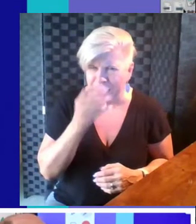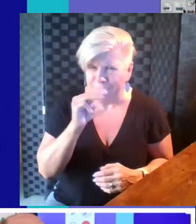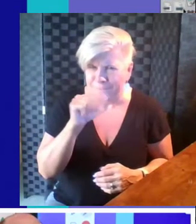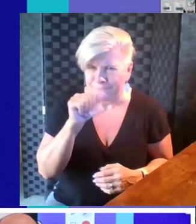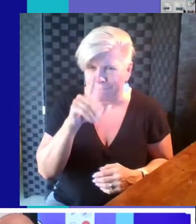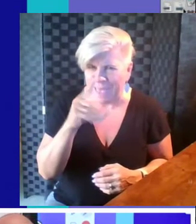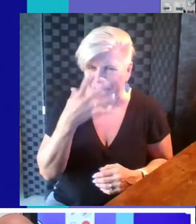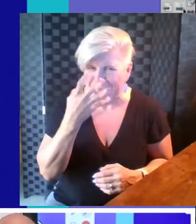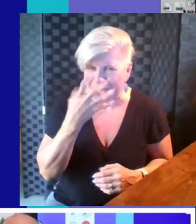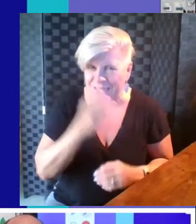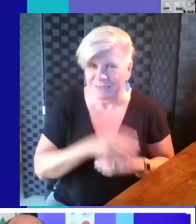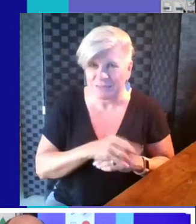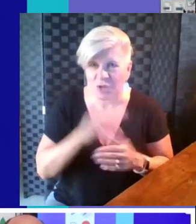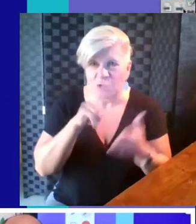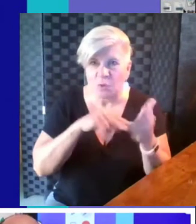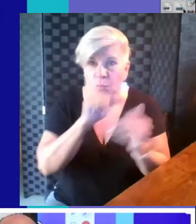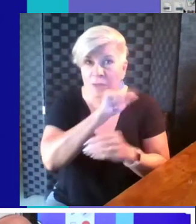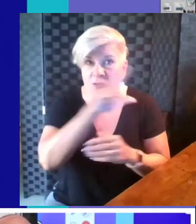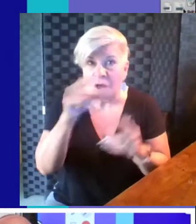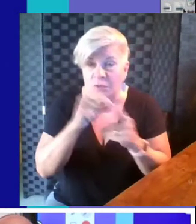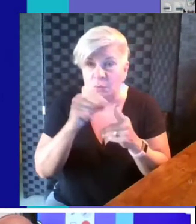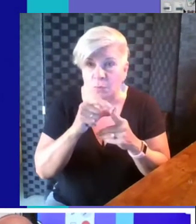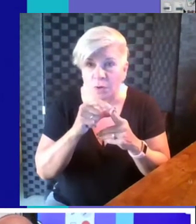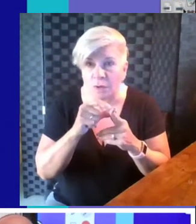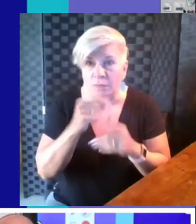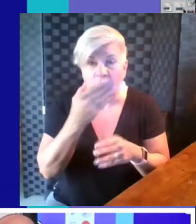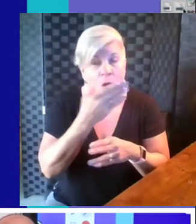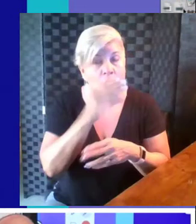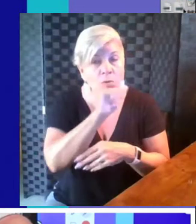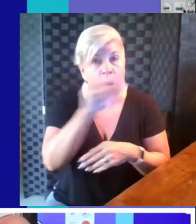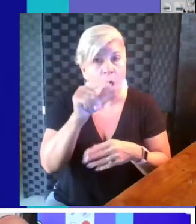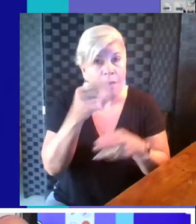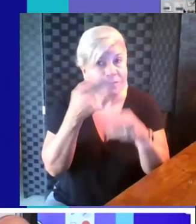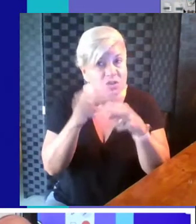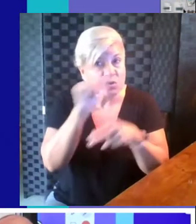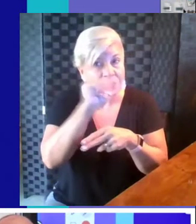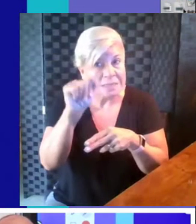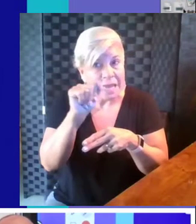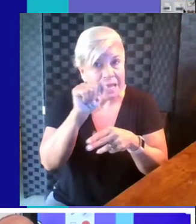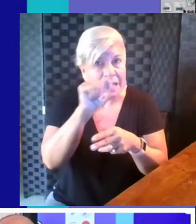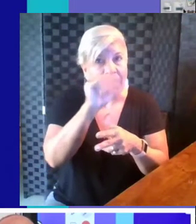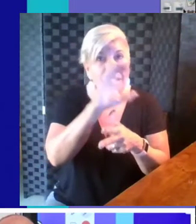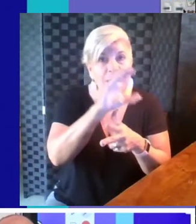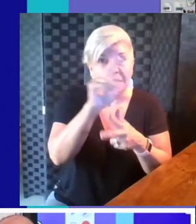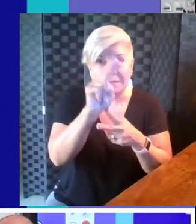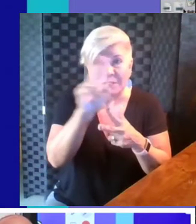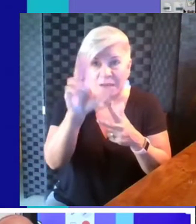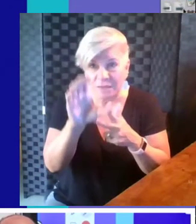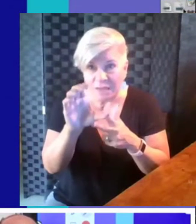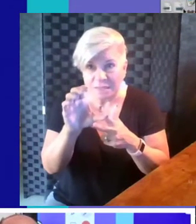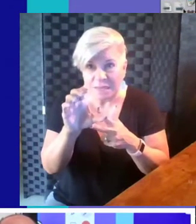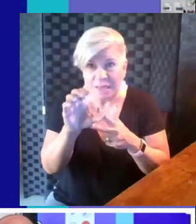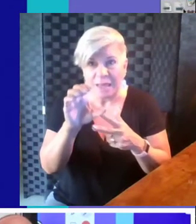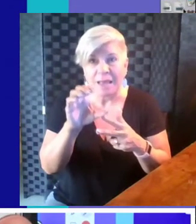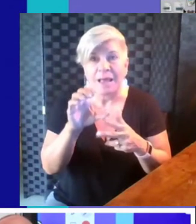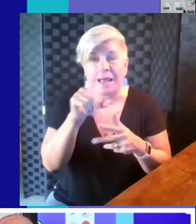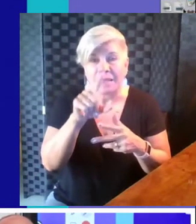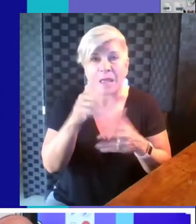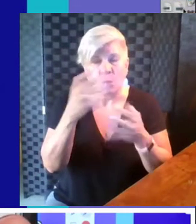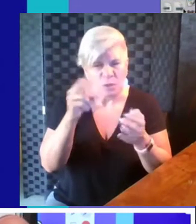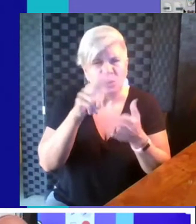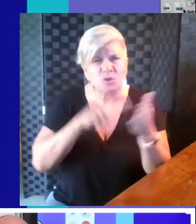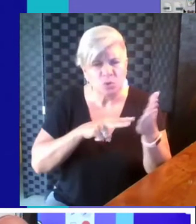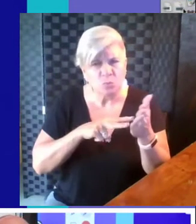Mad. Let's read all of these words. They all have short A. They're all consonant, vowel, consonant words. And this is the pace that I